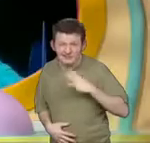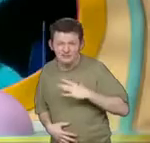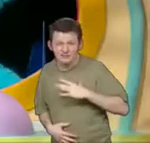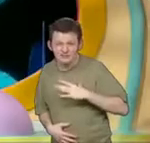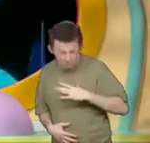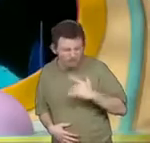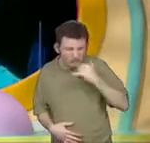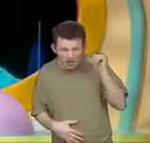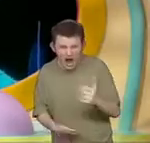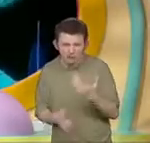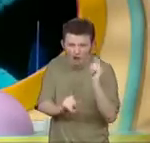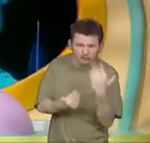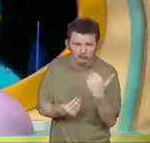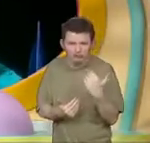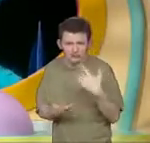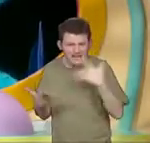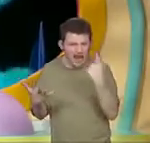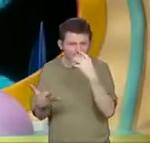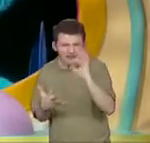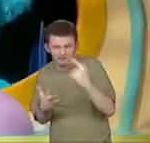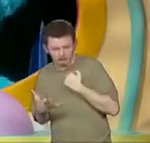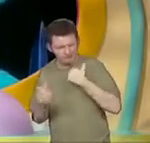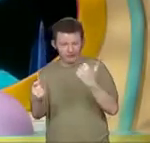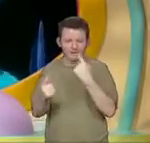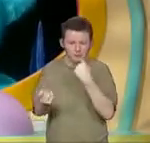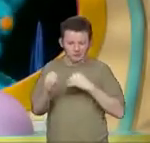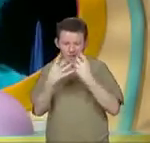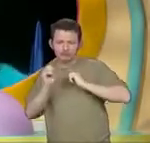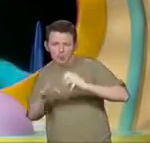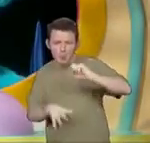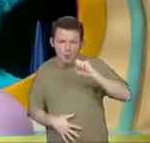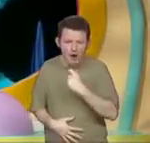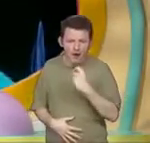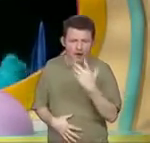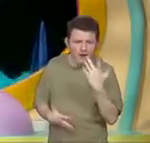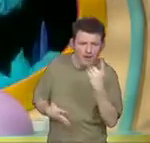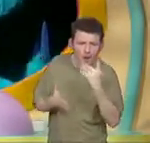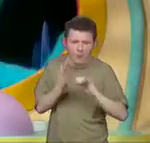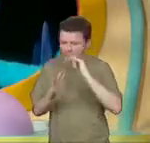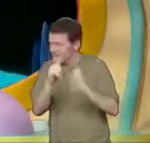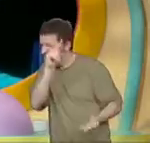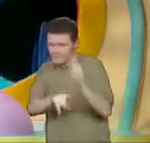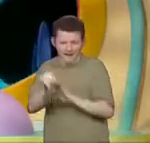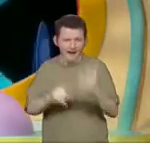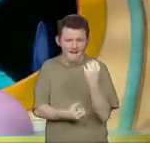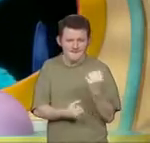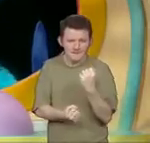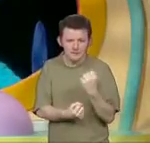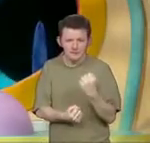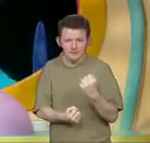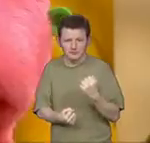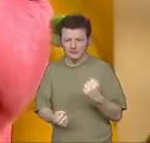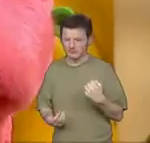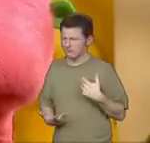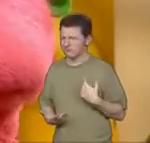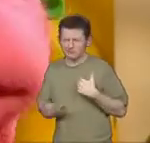is? Yes, Ivor. And I can put everything you discover into my great Hoobopedia so hoobs everywhere can find